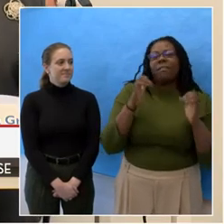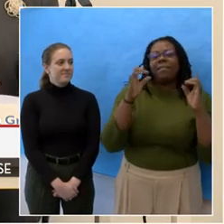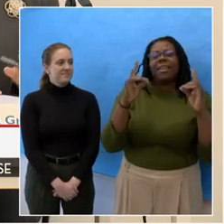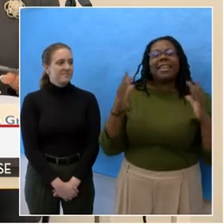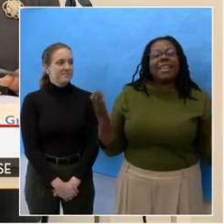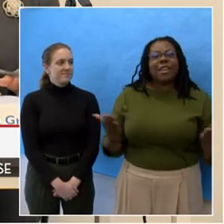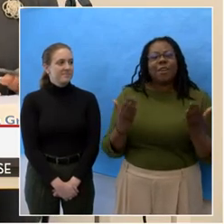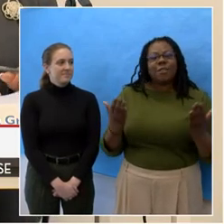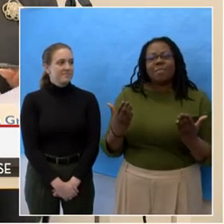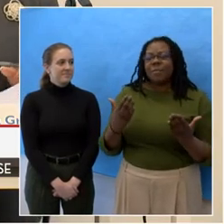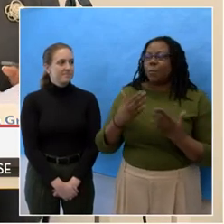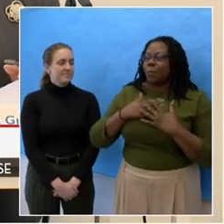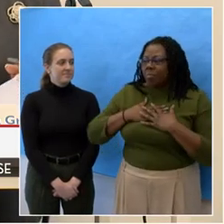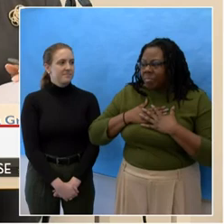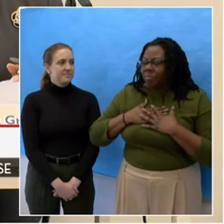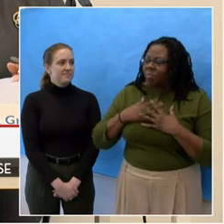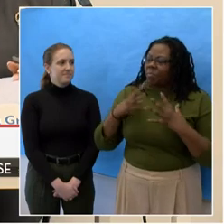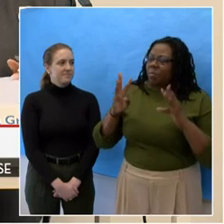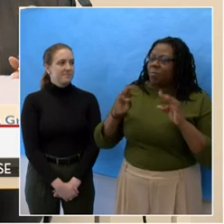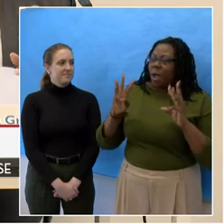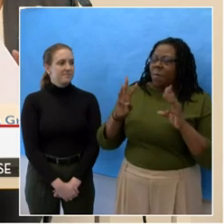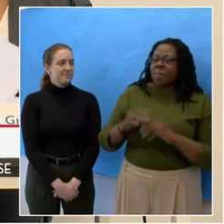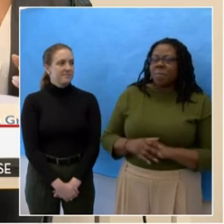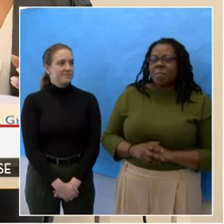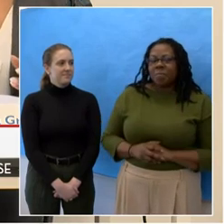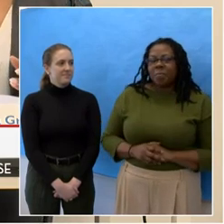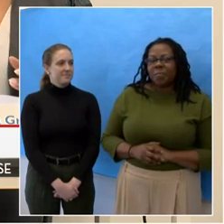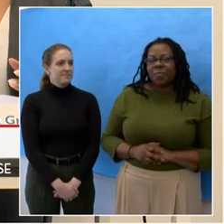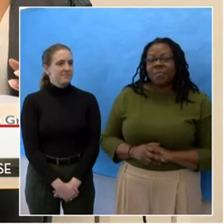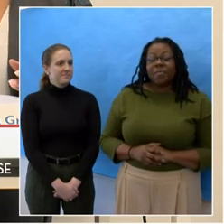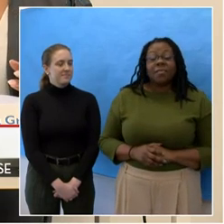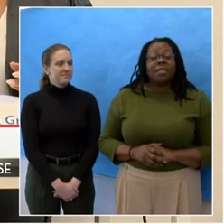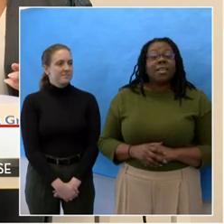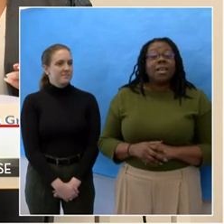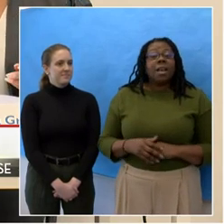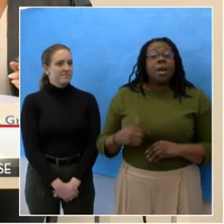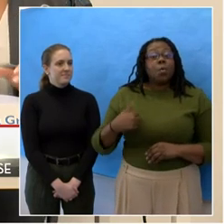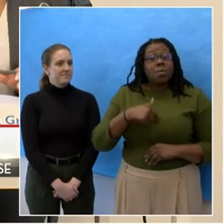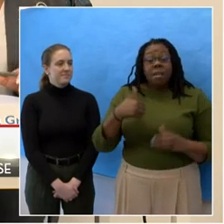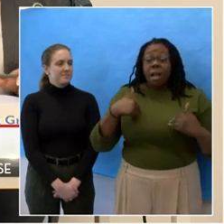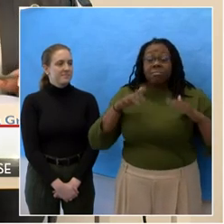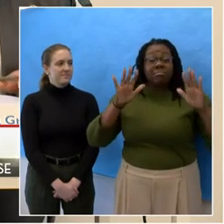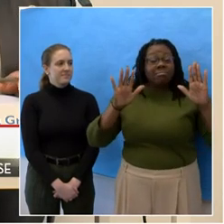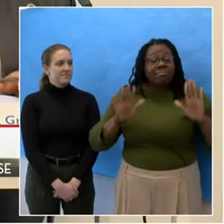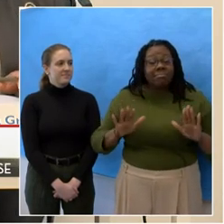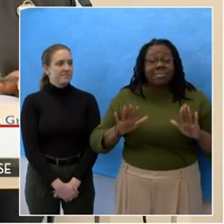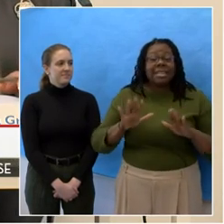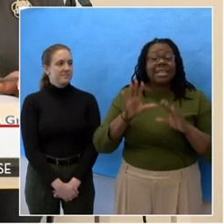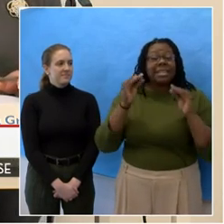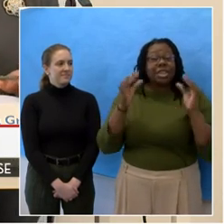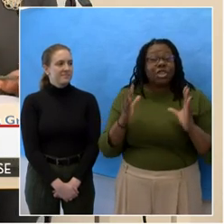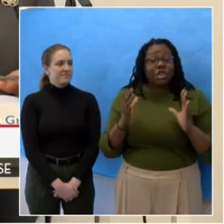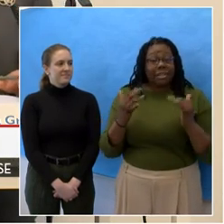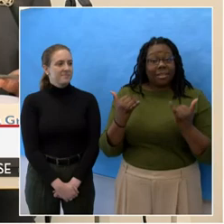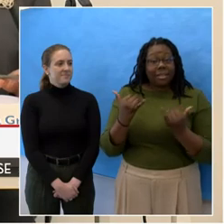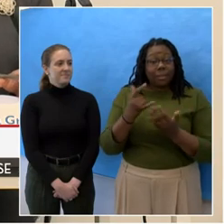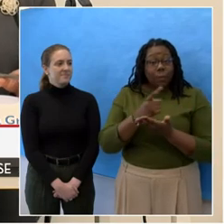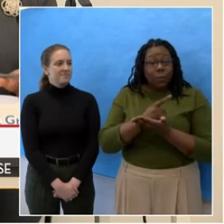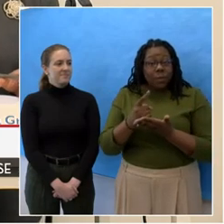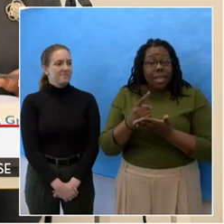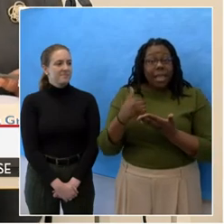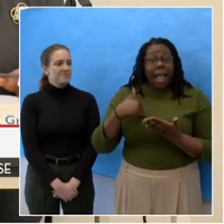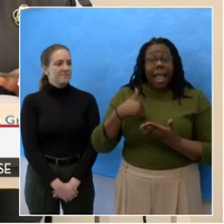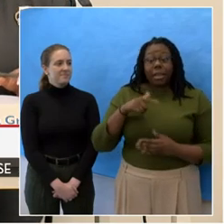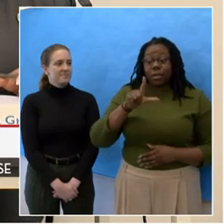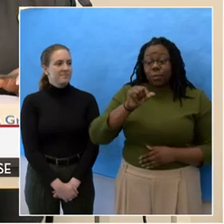The district is fortunate to have great teachers. Just this week, we named our 2024 Teacher of the Year, Beth Barkley